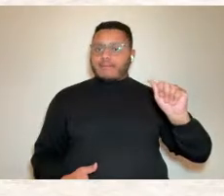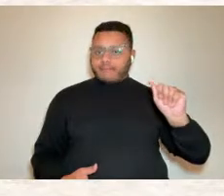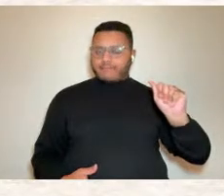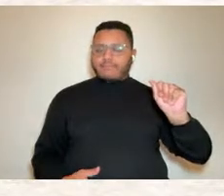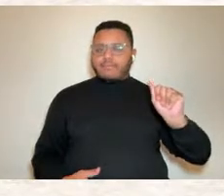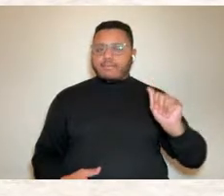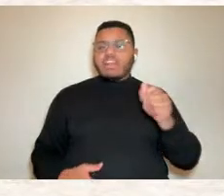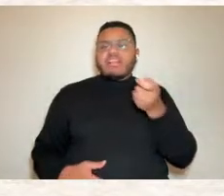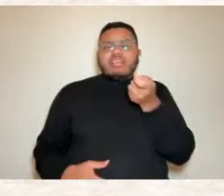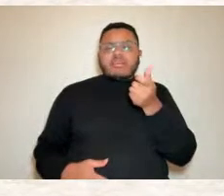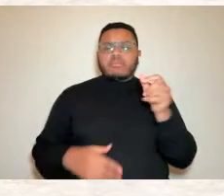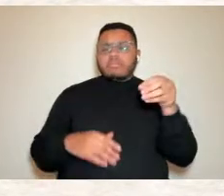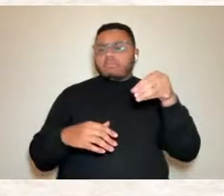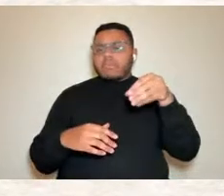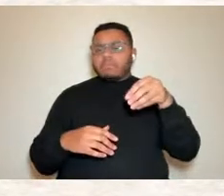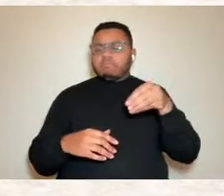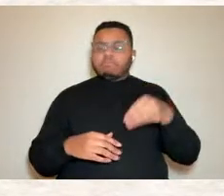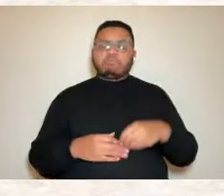just a touch.